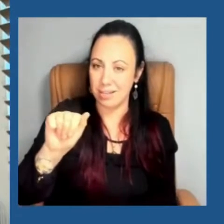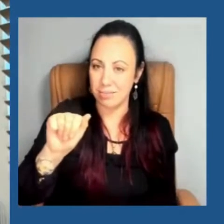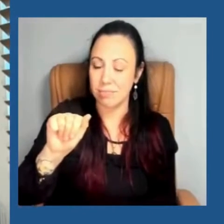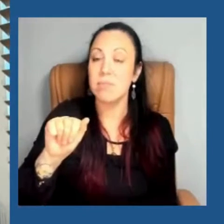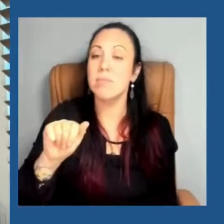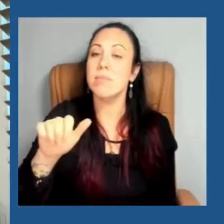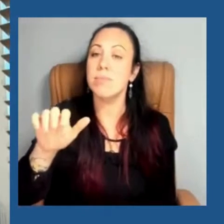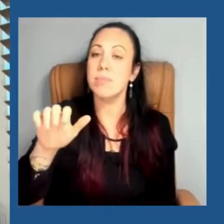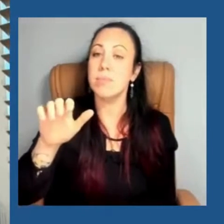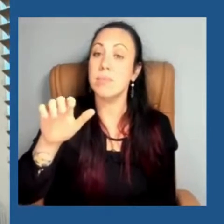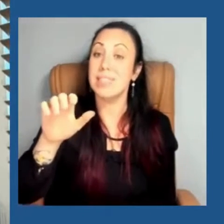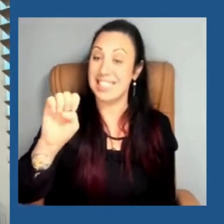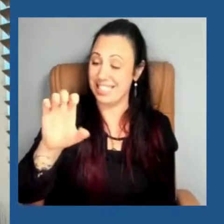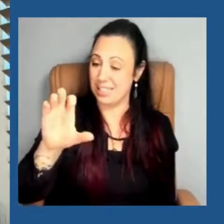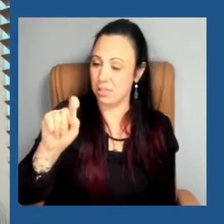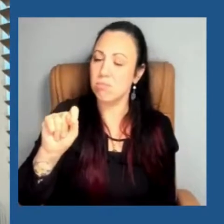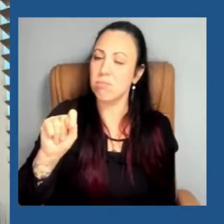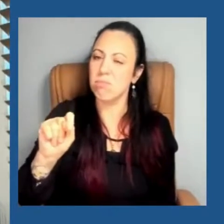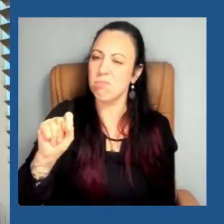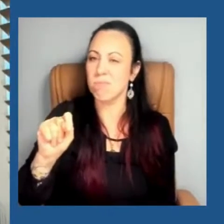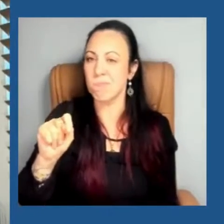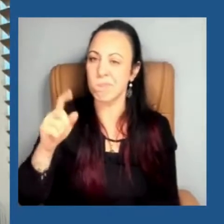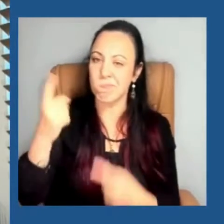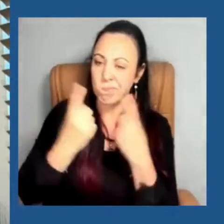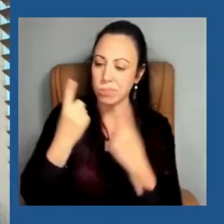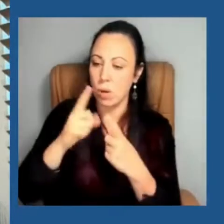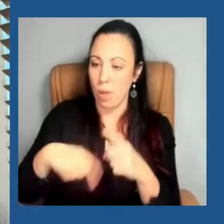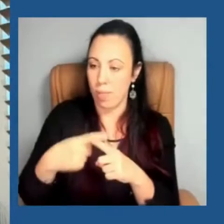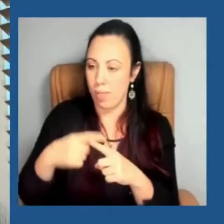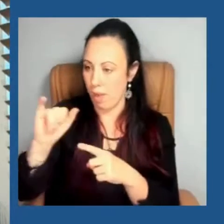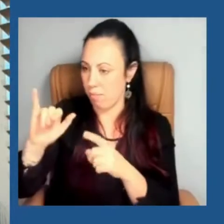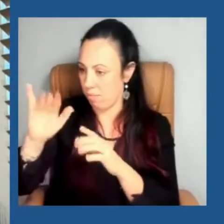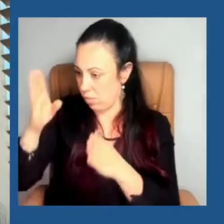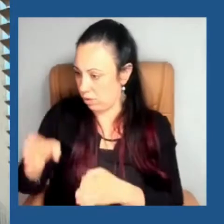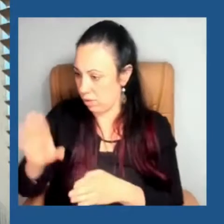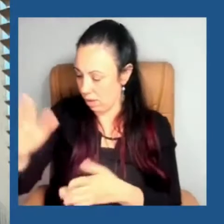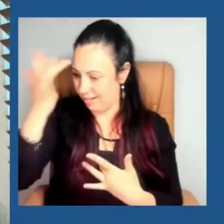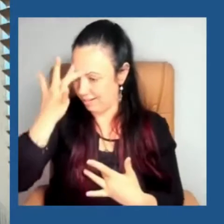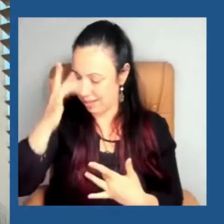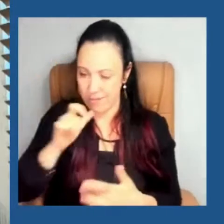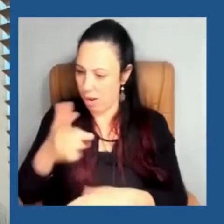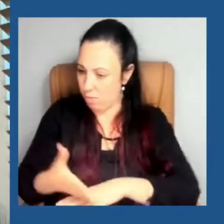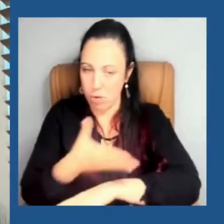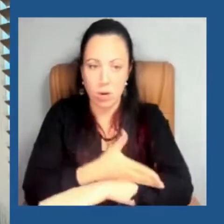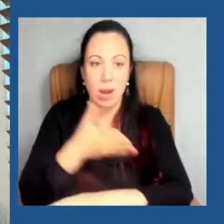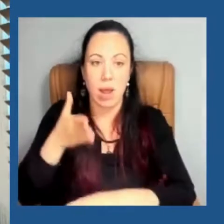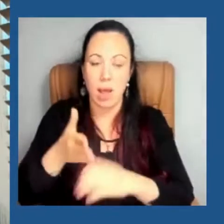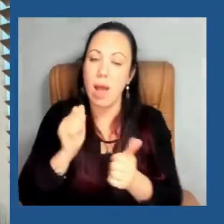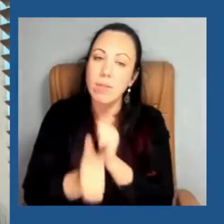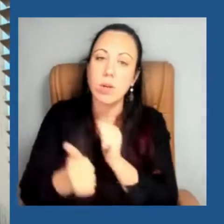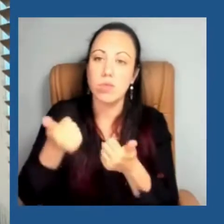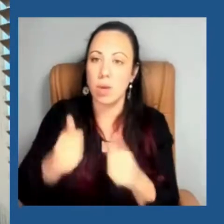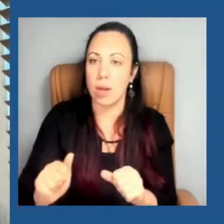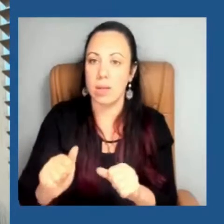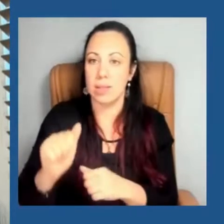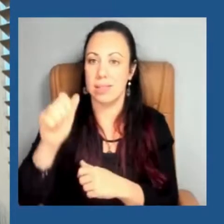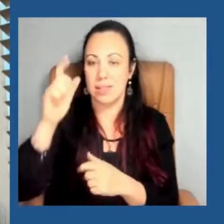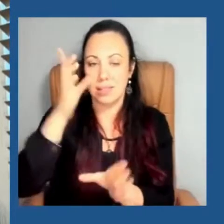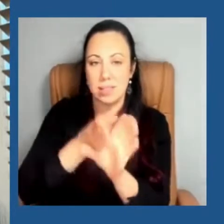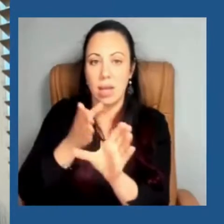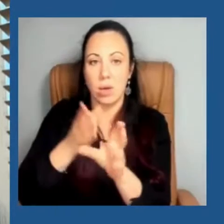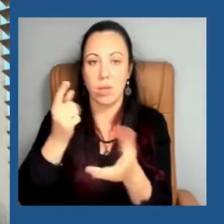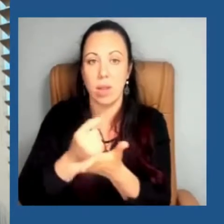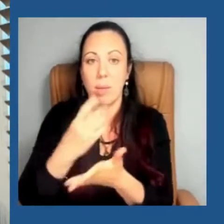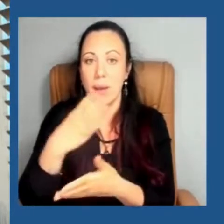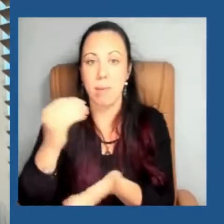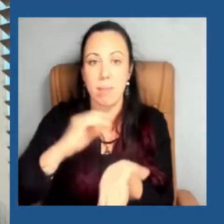is usually considered when a person's illness has not improved after trying other treatments like psychotherapy and medication.